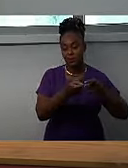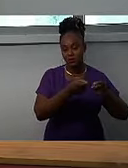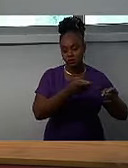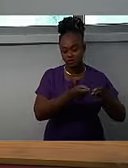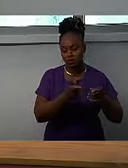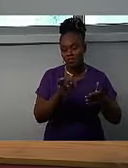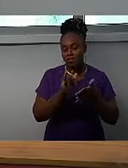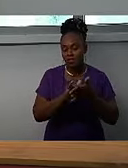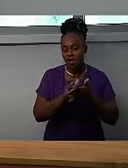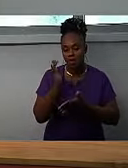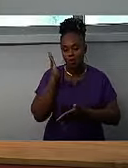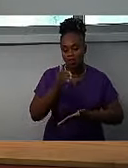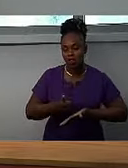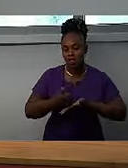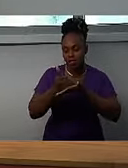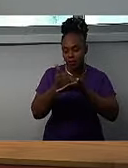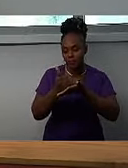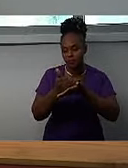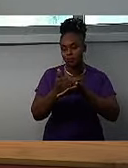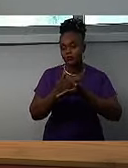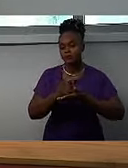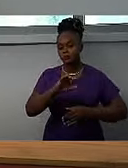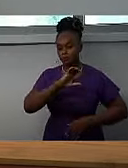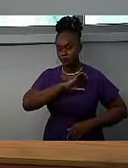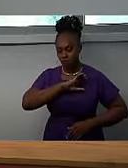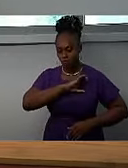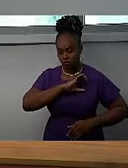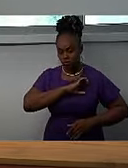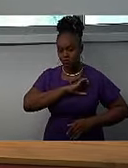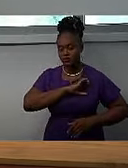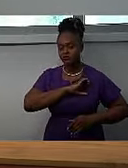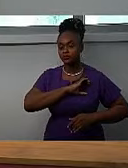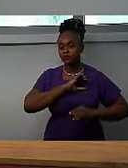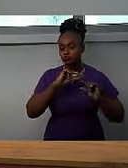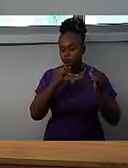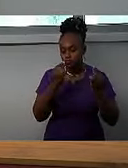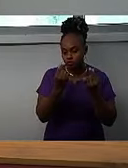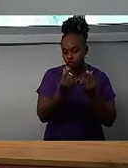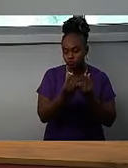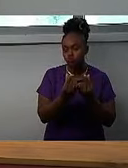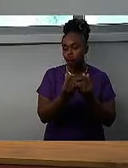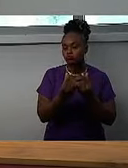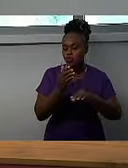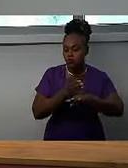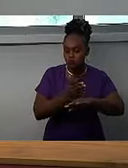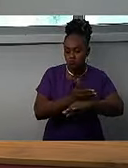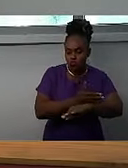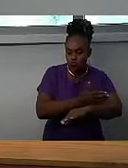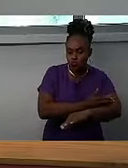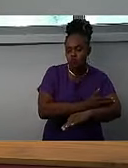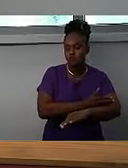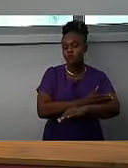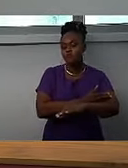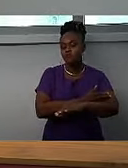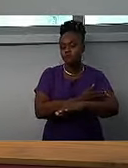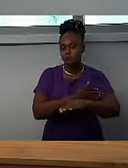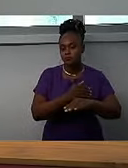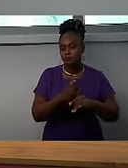the RGPF's resources and enhance its ability to fulfill its core